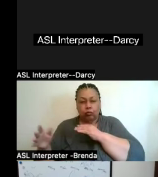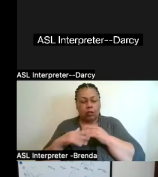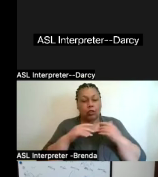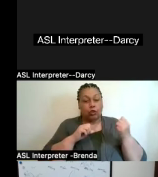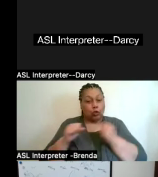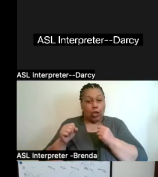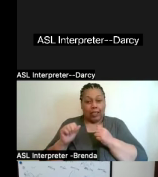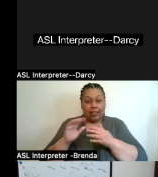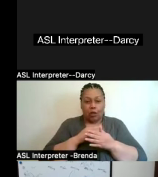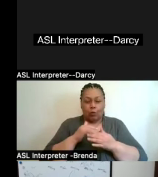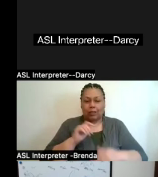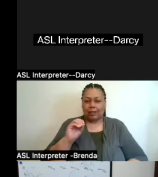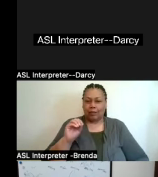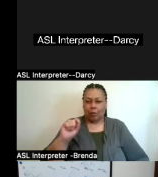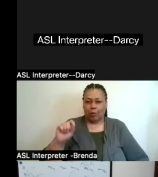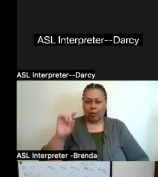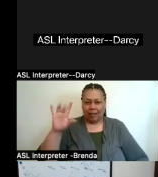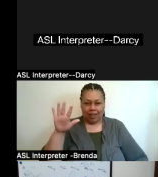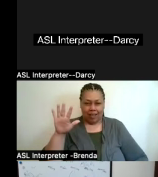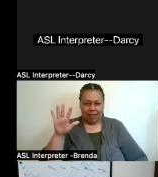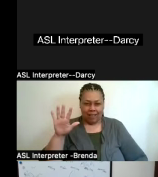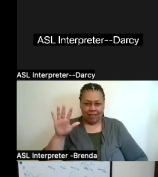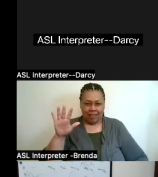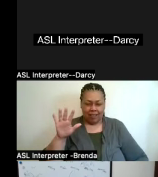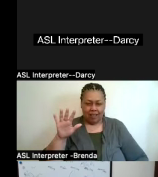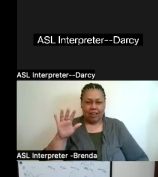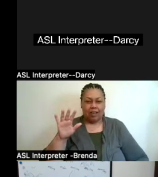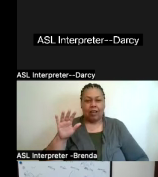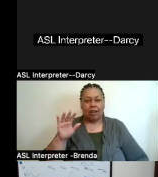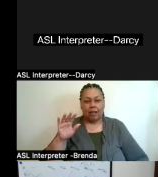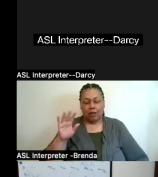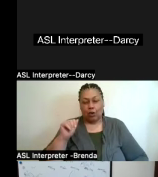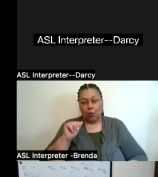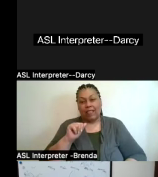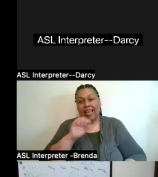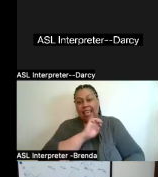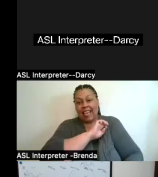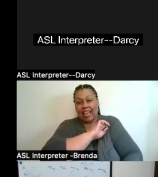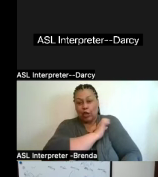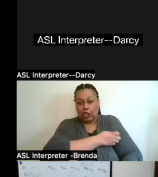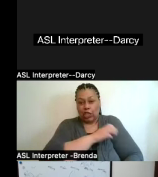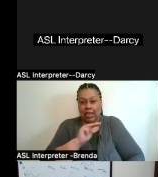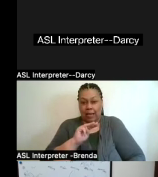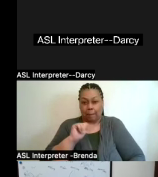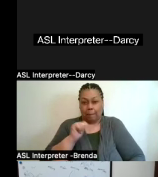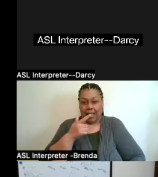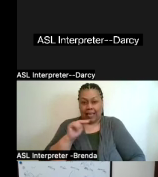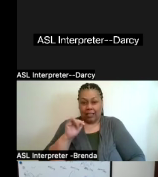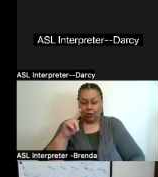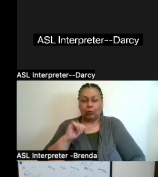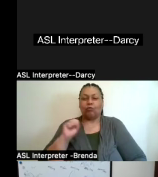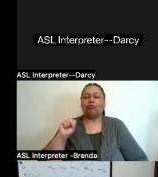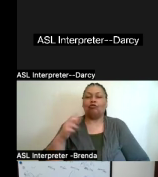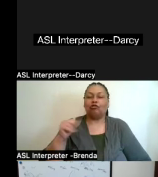we saw was a 0.85 with the energy magnitude, and that was Shake It